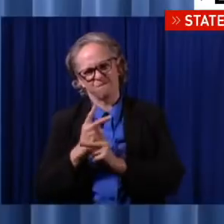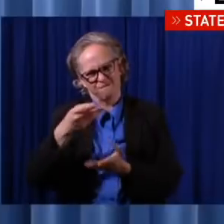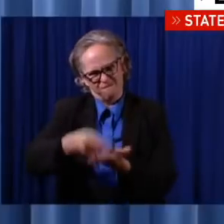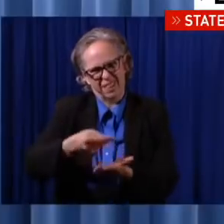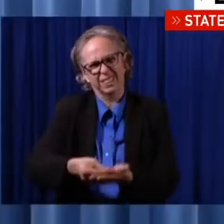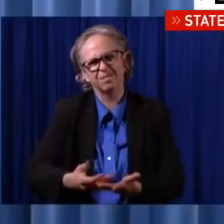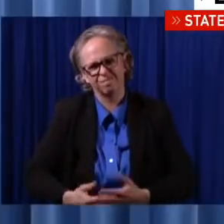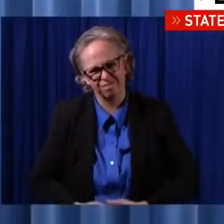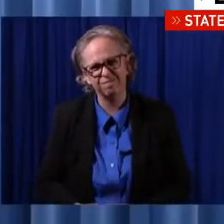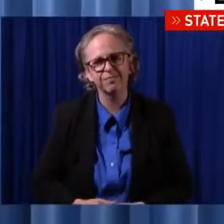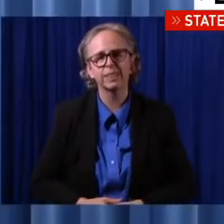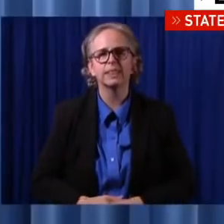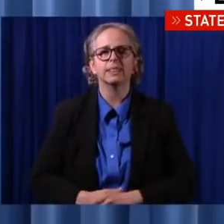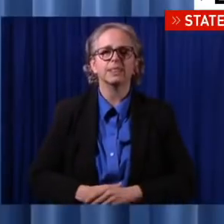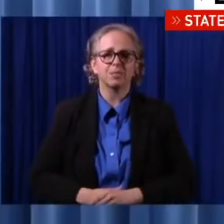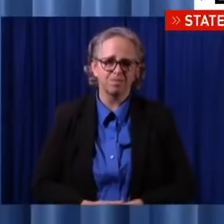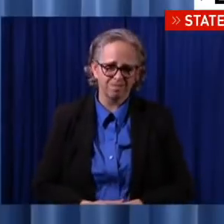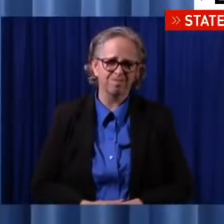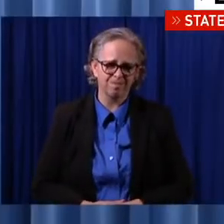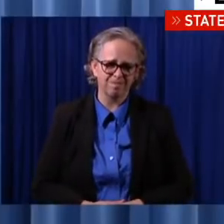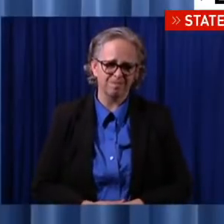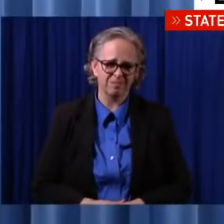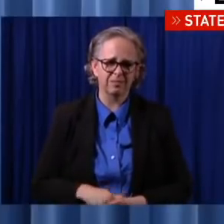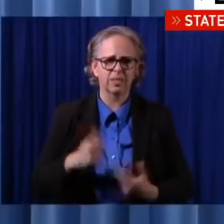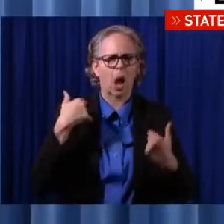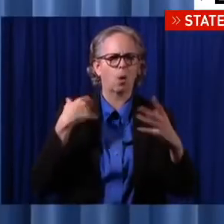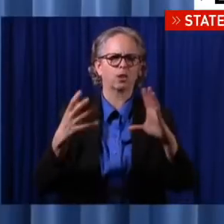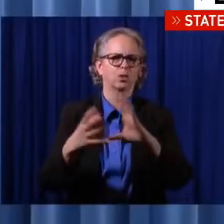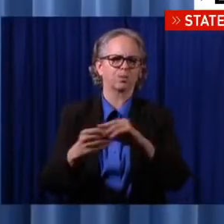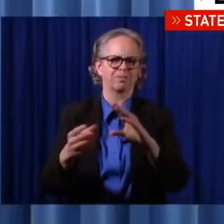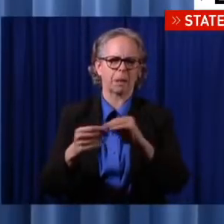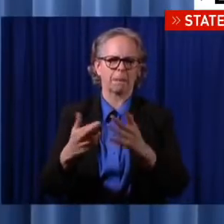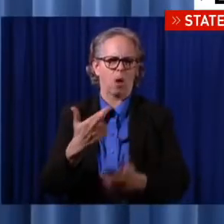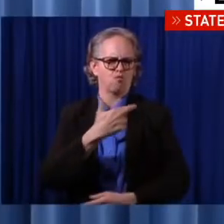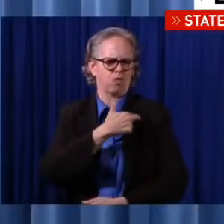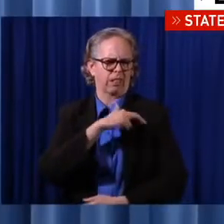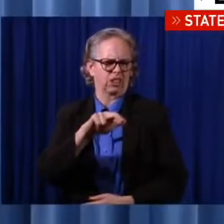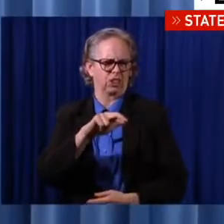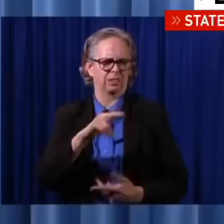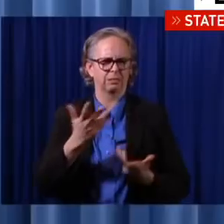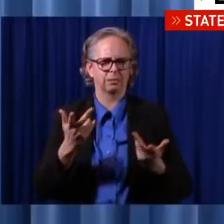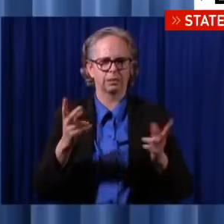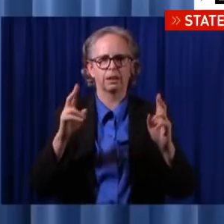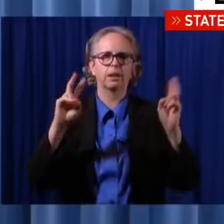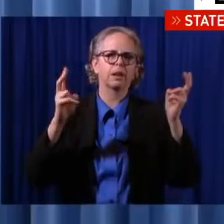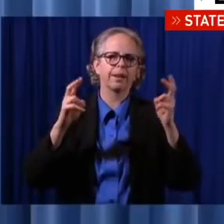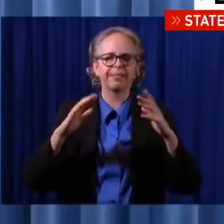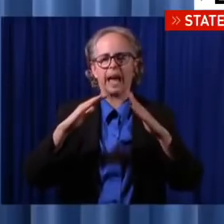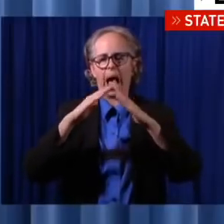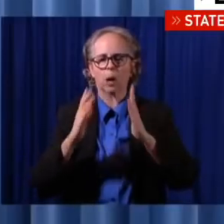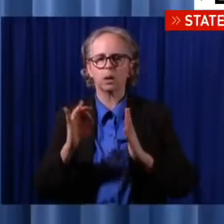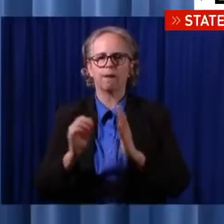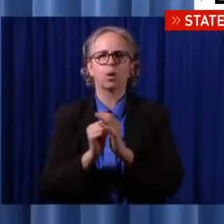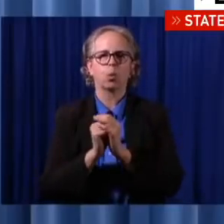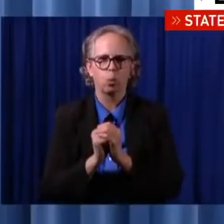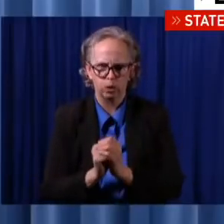again, throughout this virus, houses of worship have not been closed by any kind of